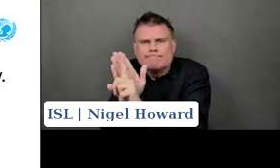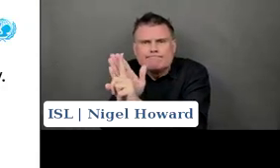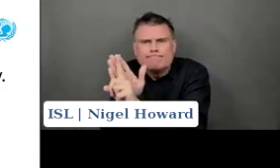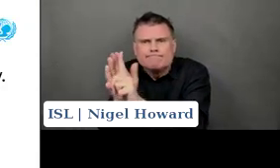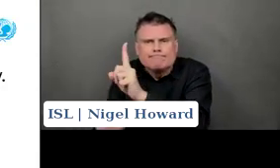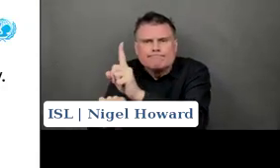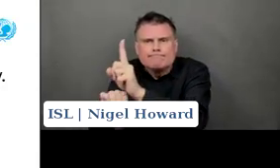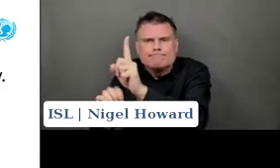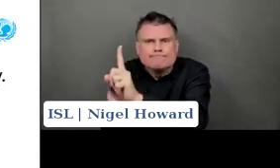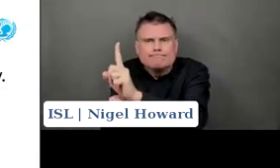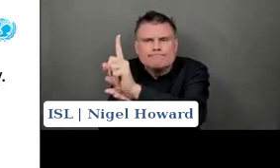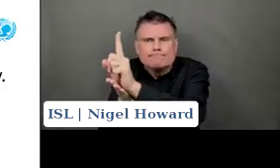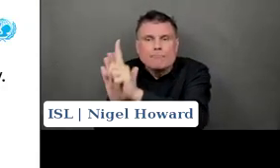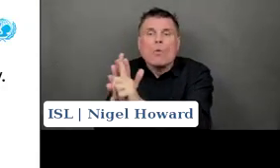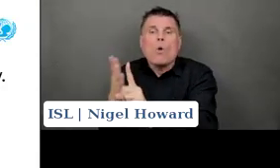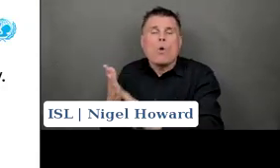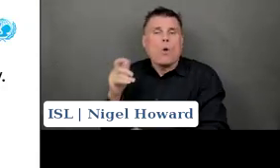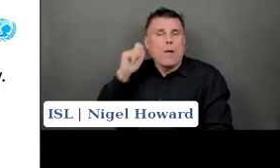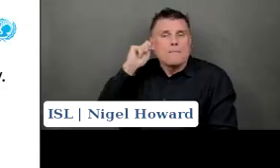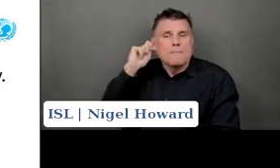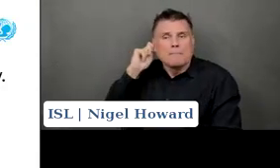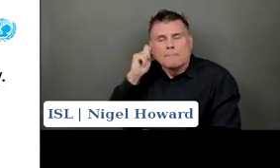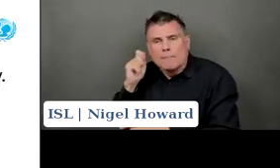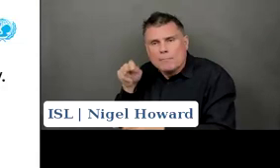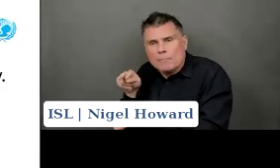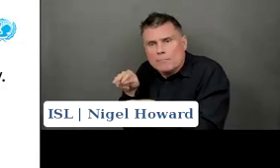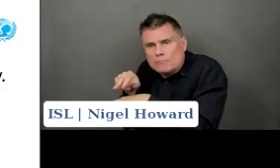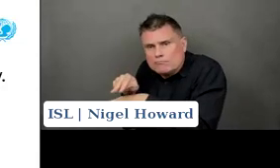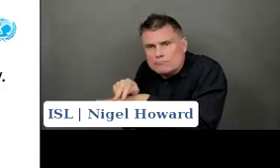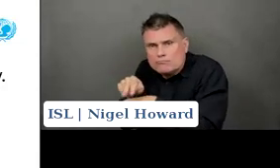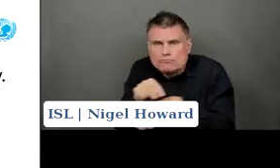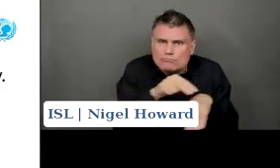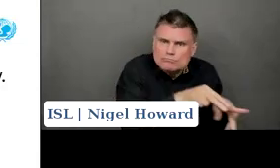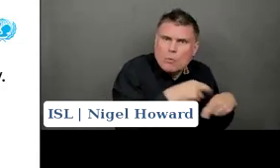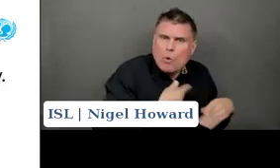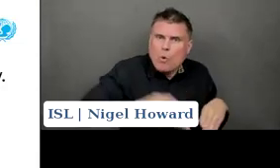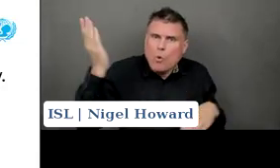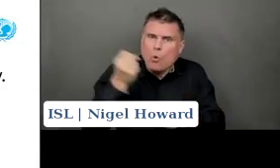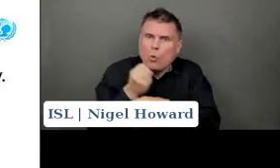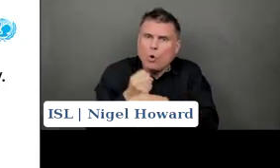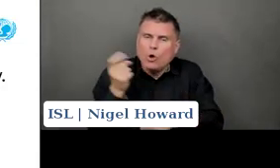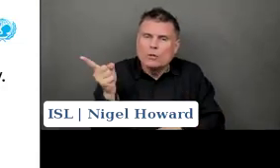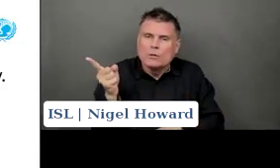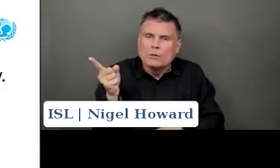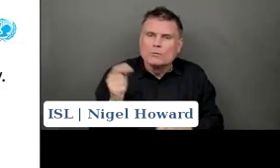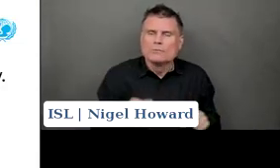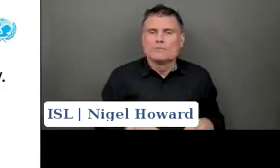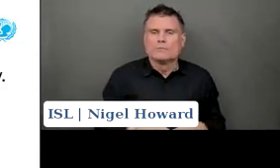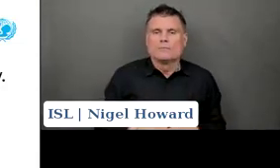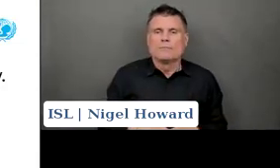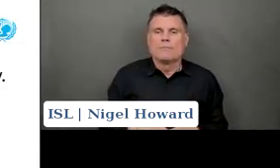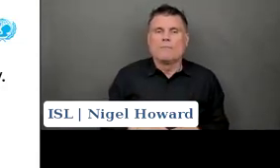example, for children. It also consists of financial support, which is that support given to reduce the financial